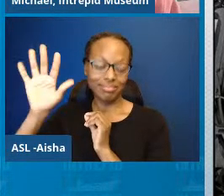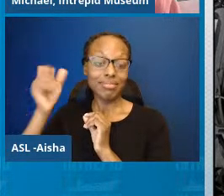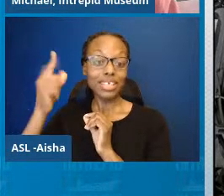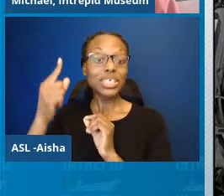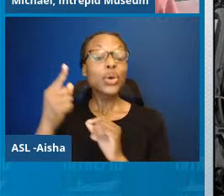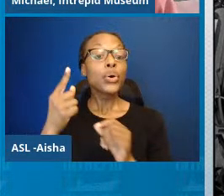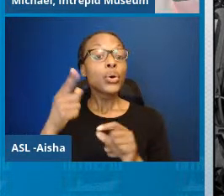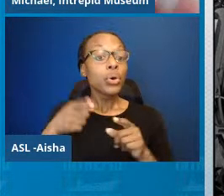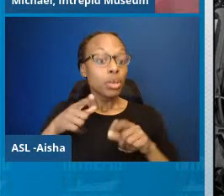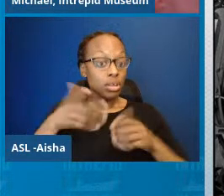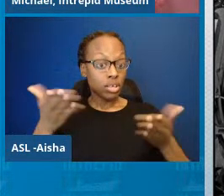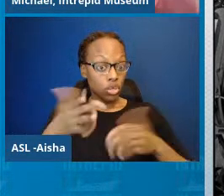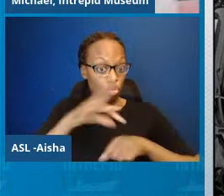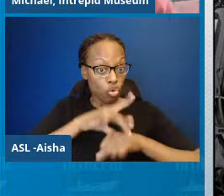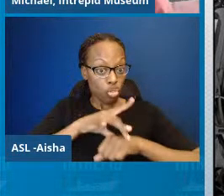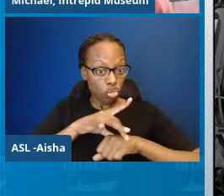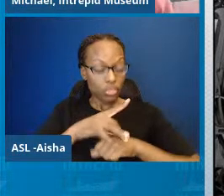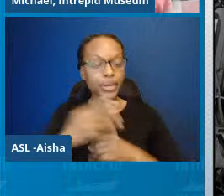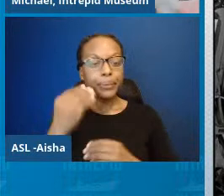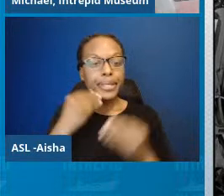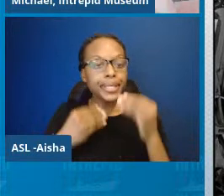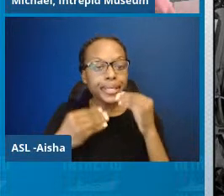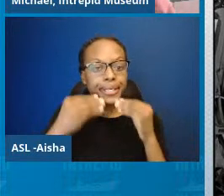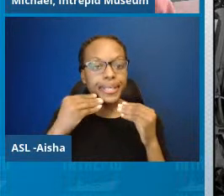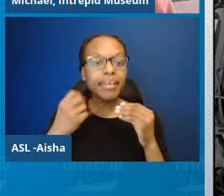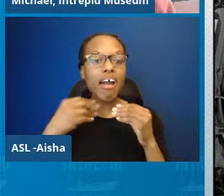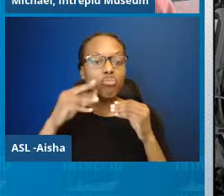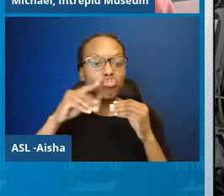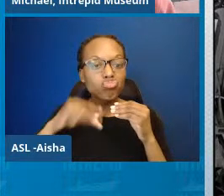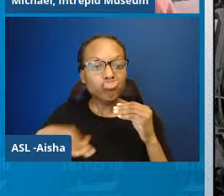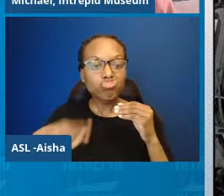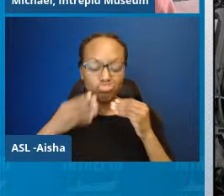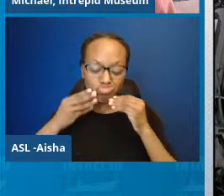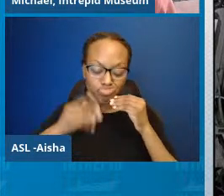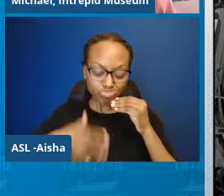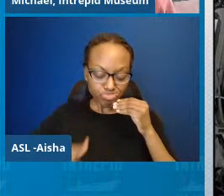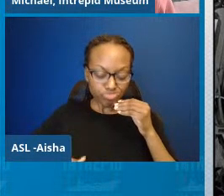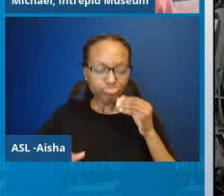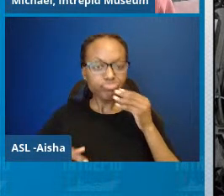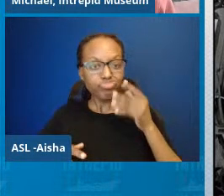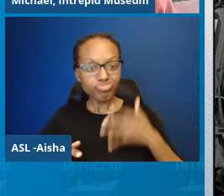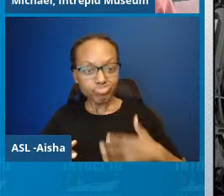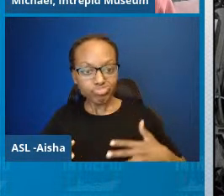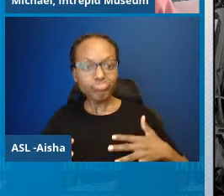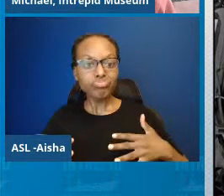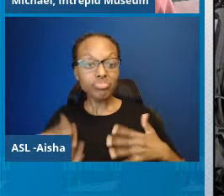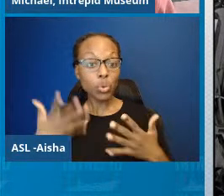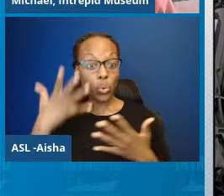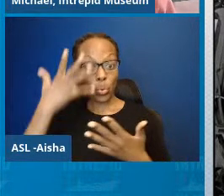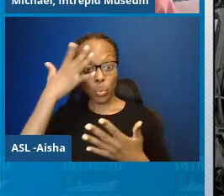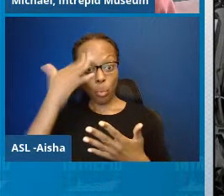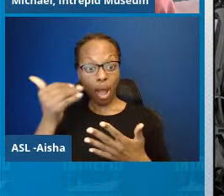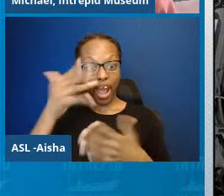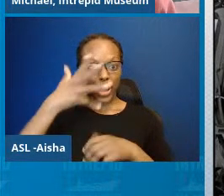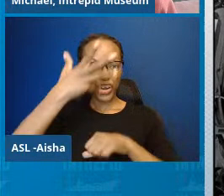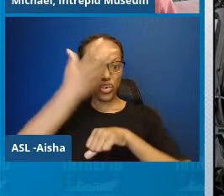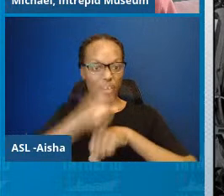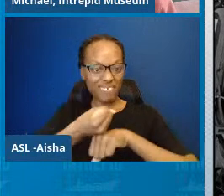ground because we have the force of gravity acting on that, right? In space, you still have gravity, you just